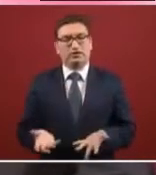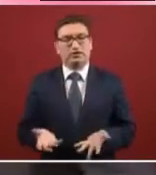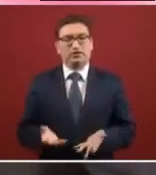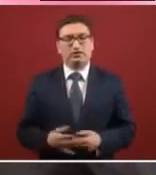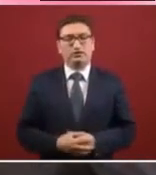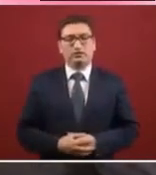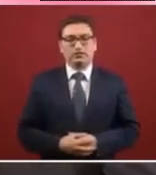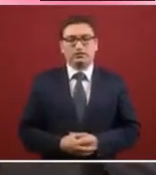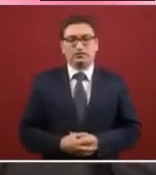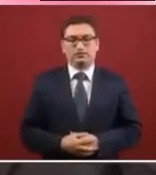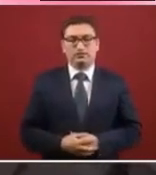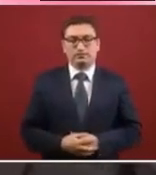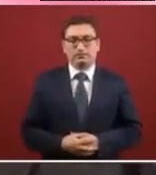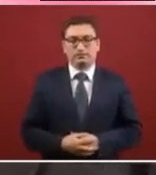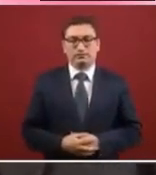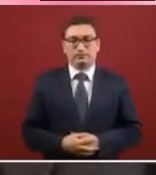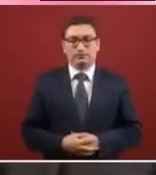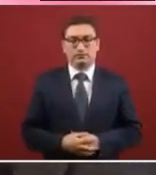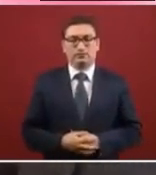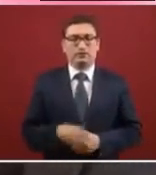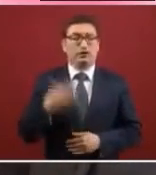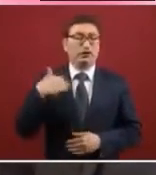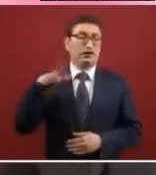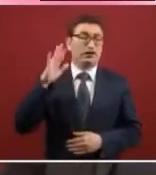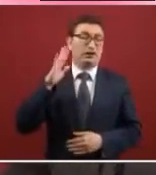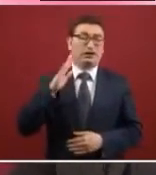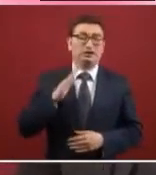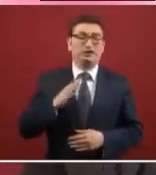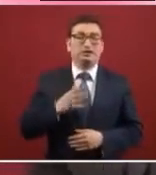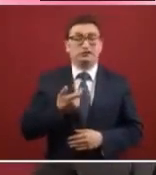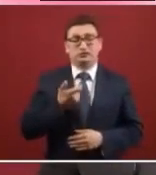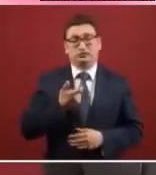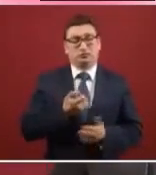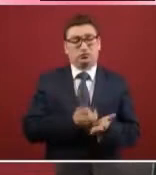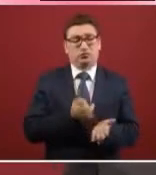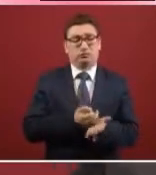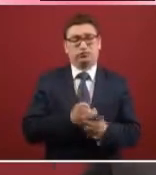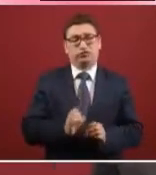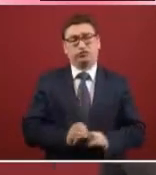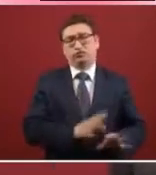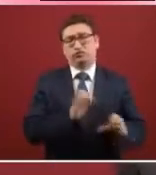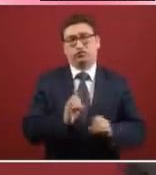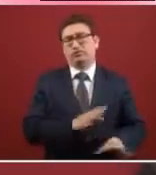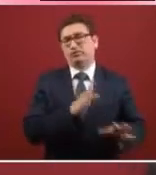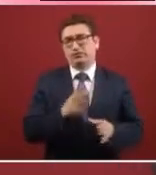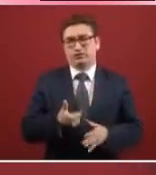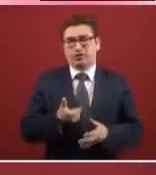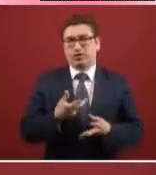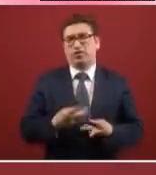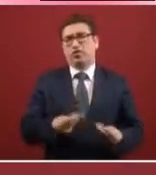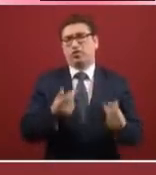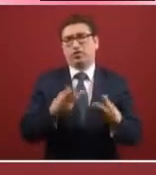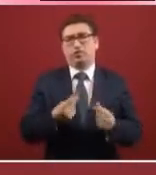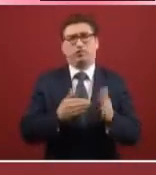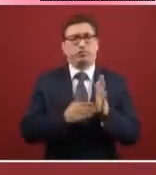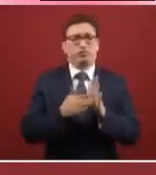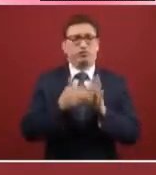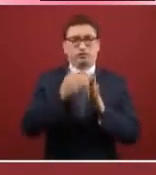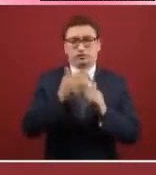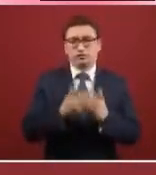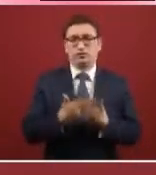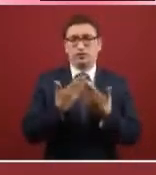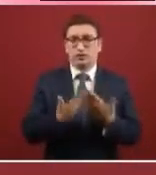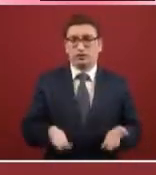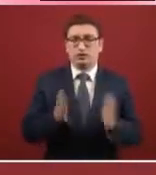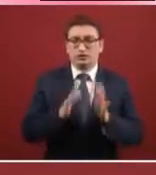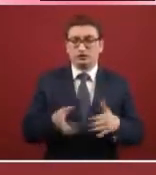done away with. Y eran miles de millones de pesos. There was thousands of millions of ya pesos. Se consumó de que sea delito grave. Now